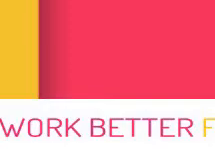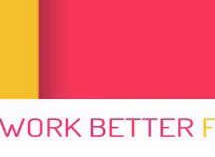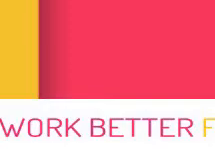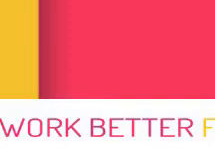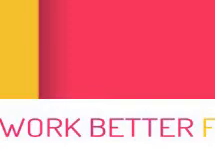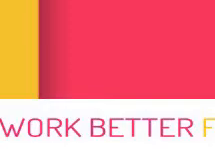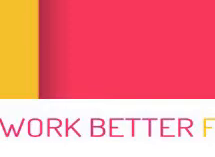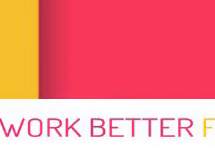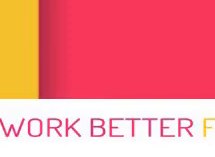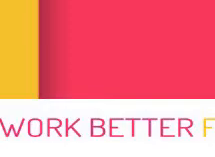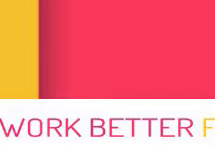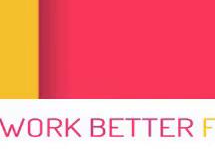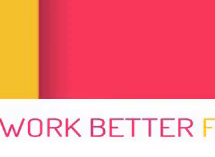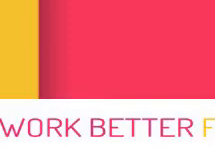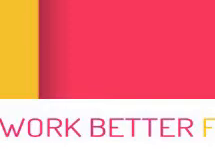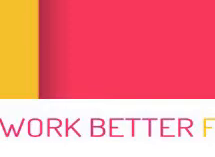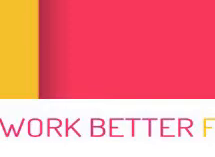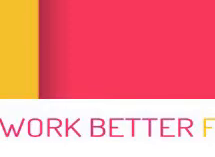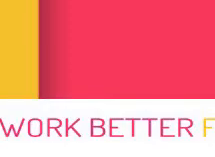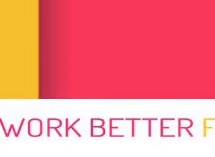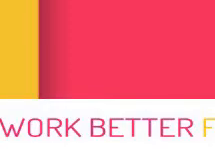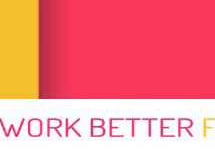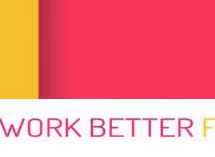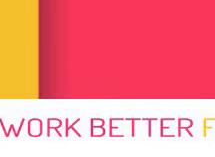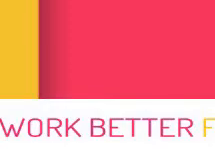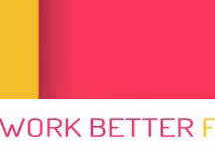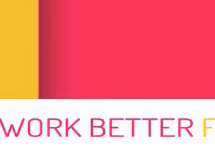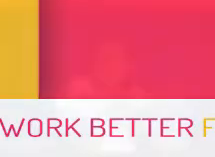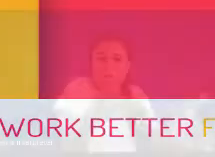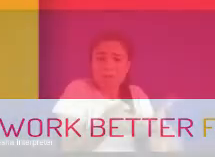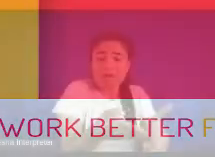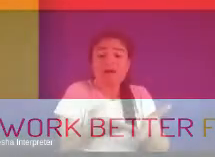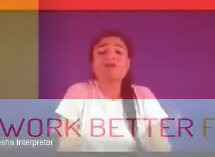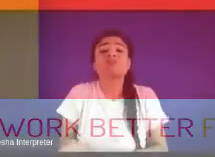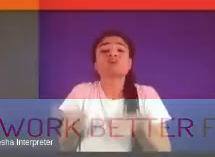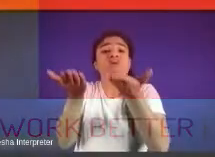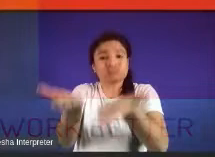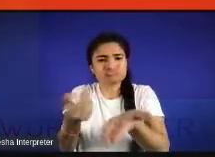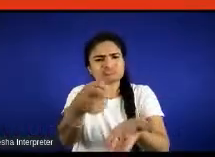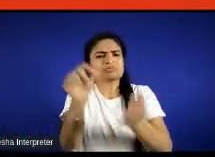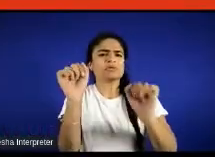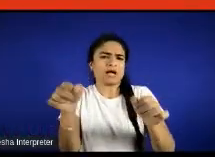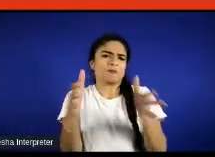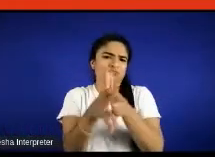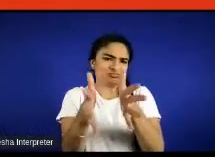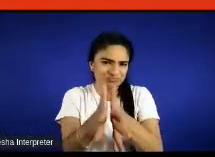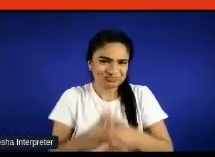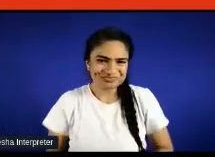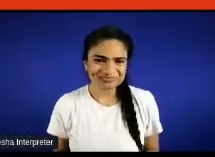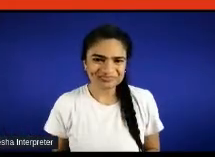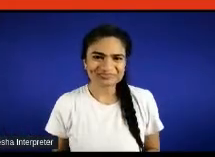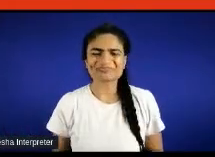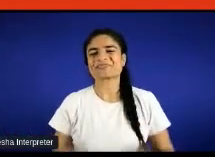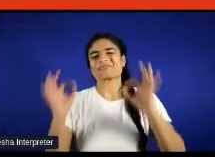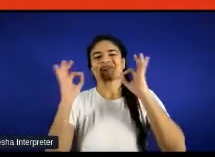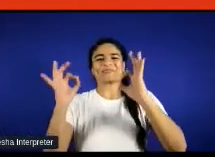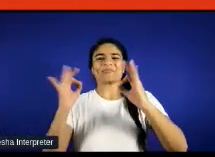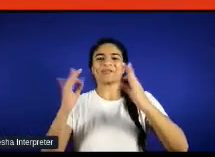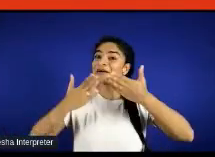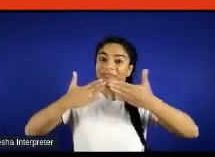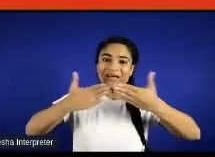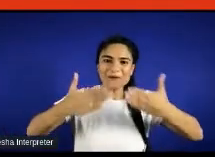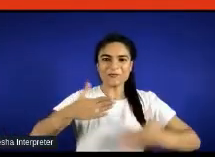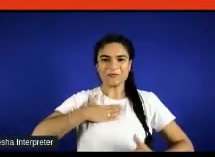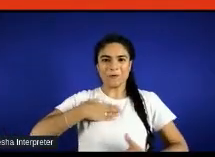Yeah, thank you, Ayan. Hi, everyone. This is Vian Daher, Mail Manager from SCI Iraq, based in Erbil